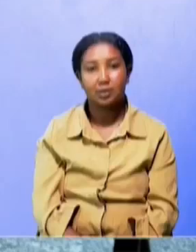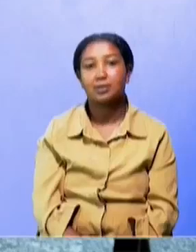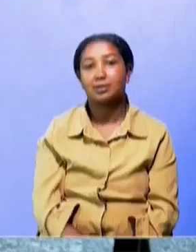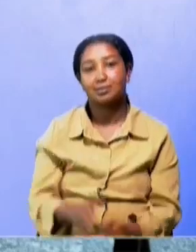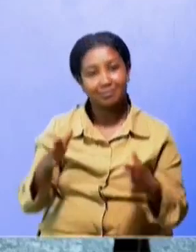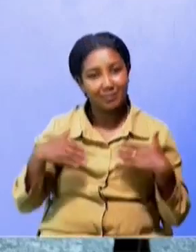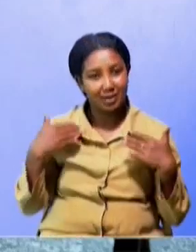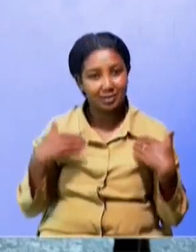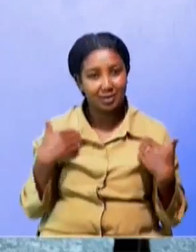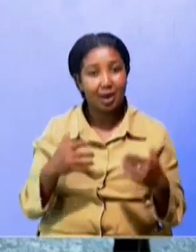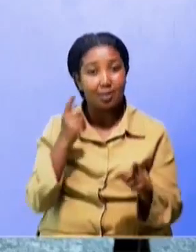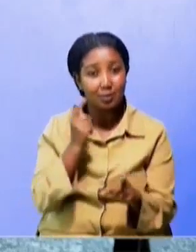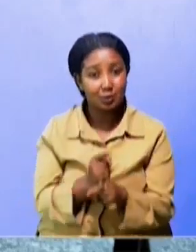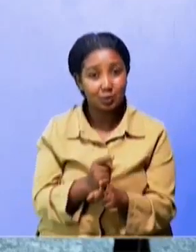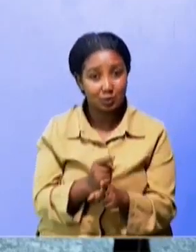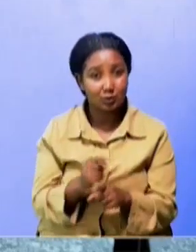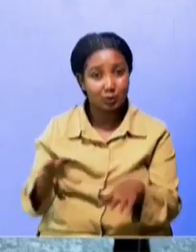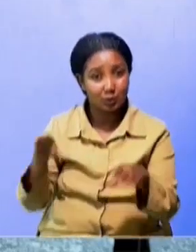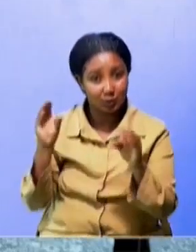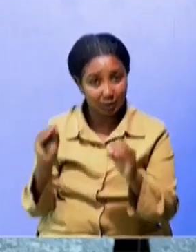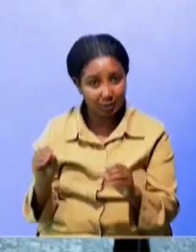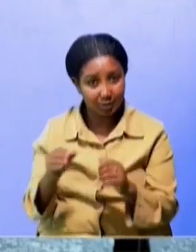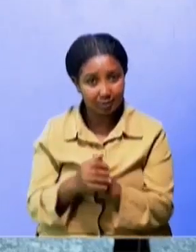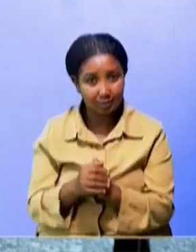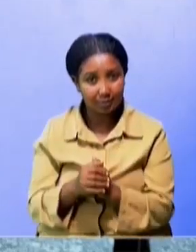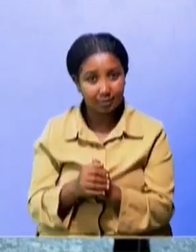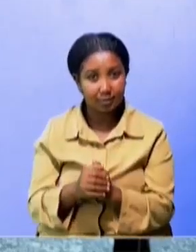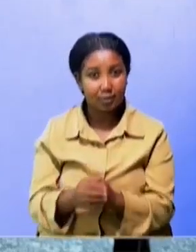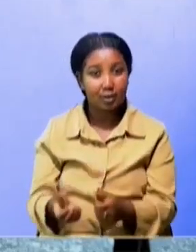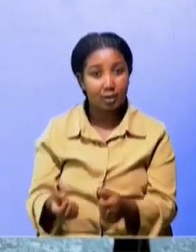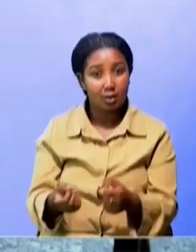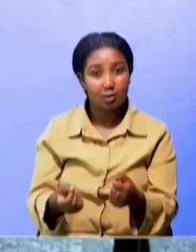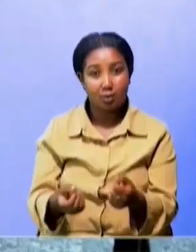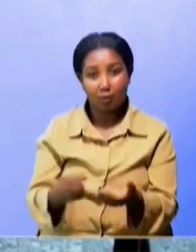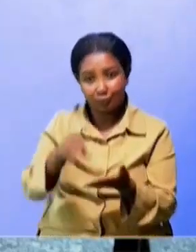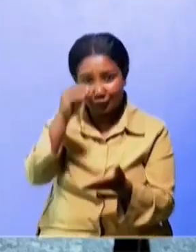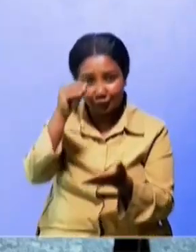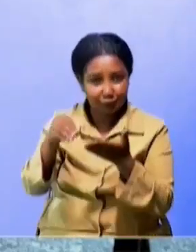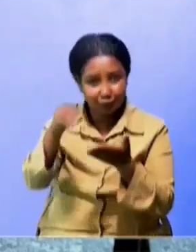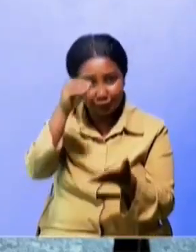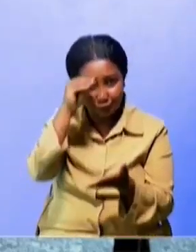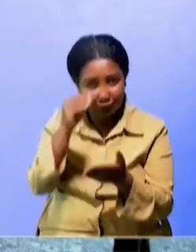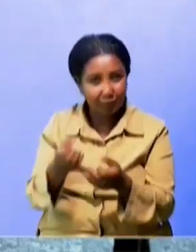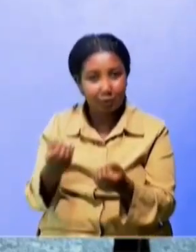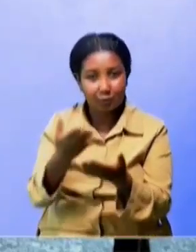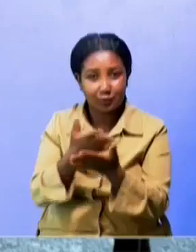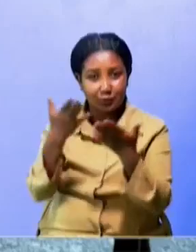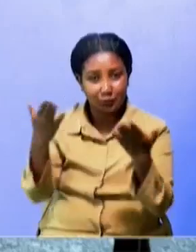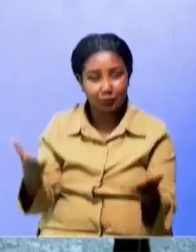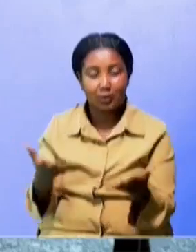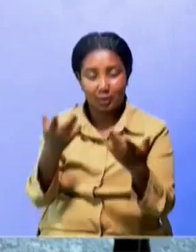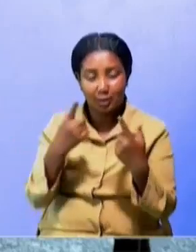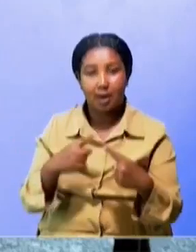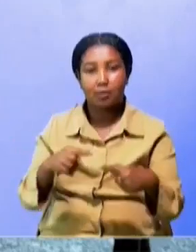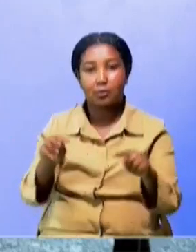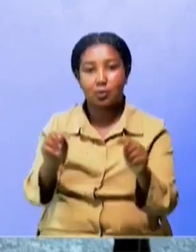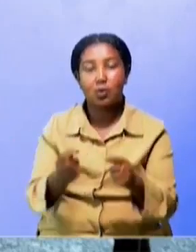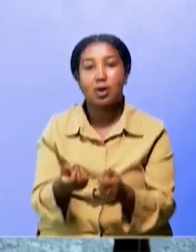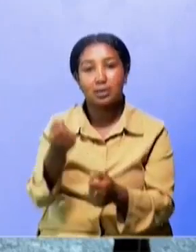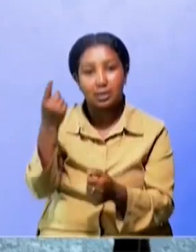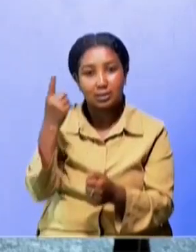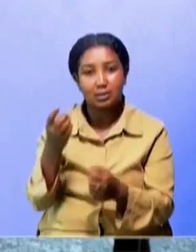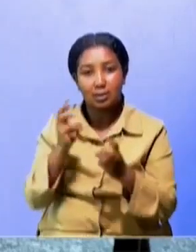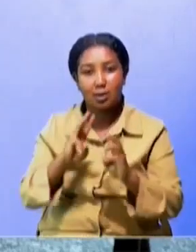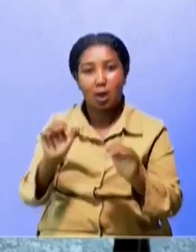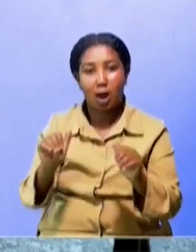interesting one. I'm sure that students, you understood a lot of issues in trying to understand the